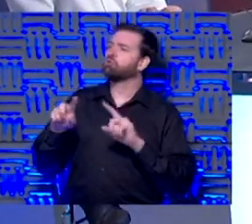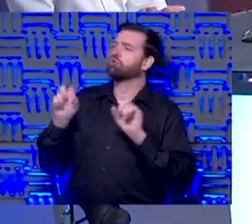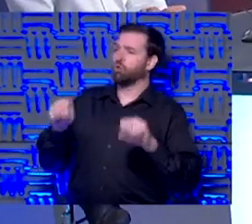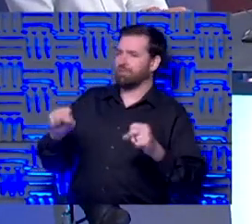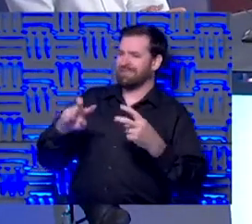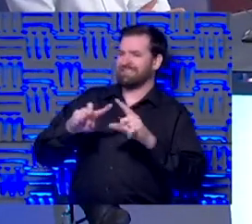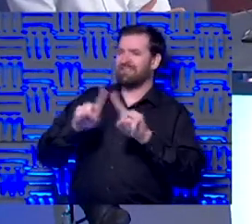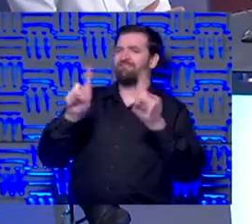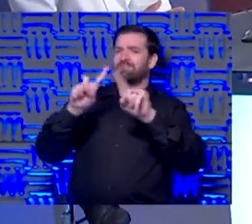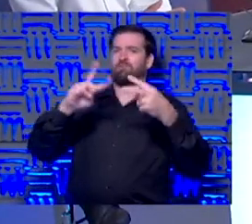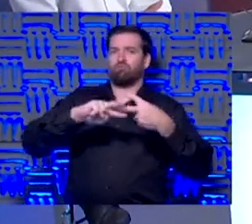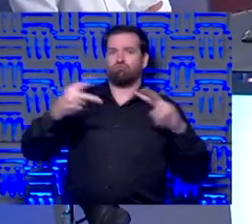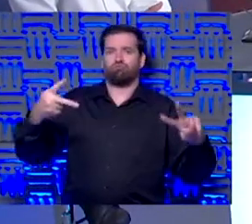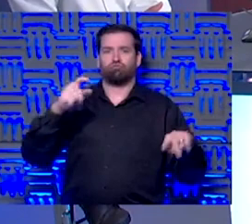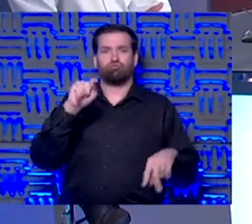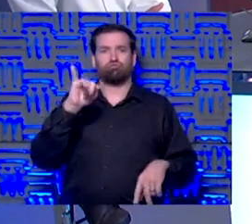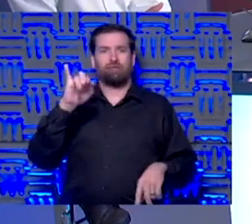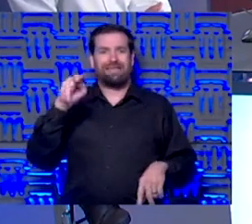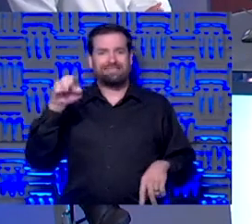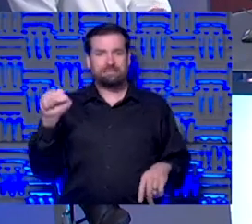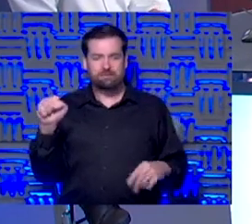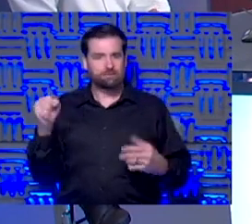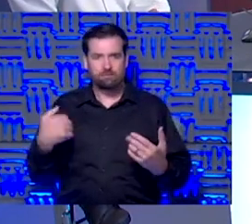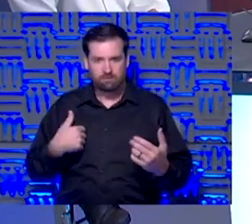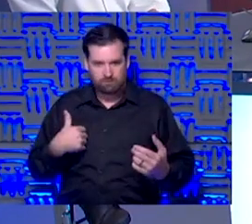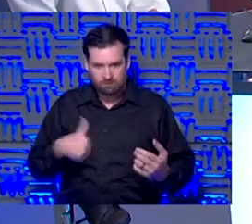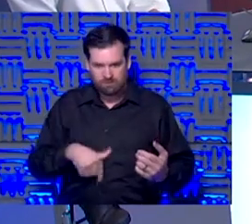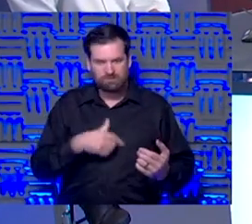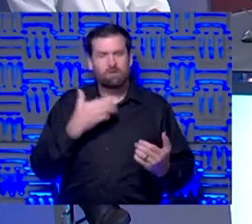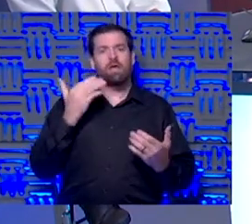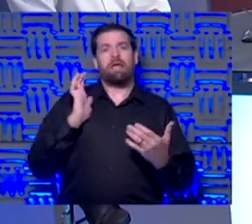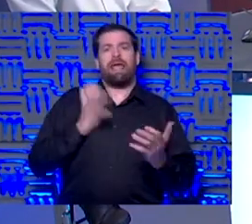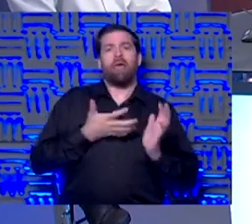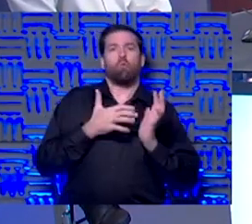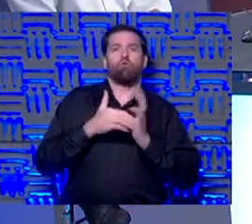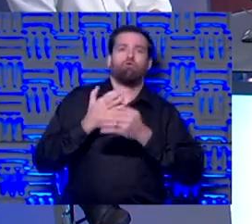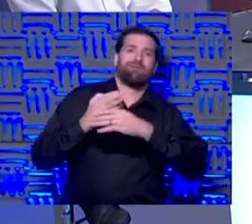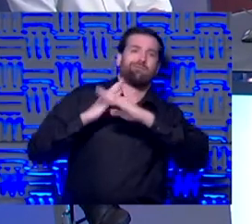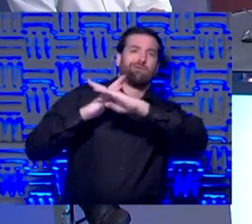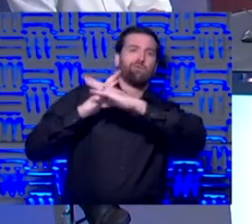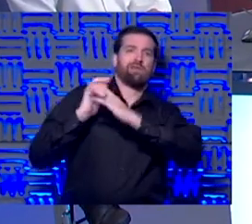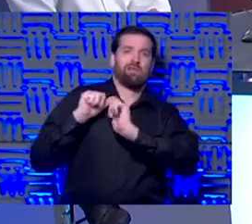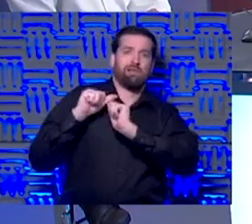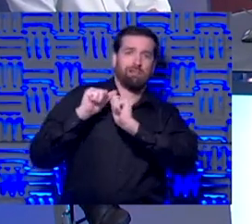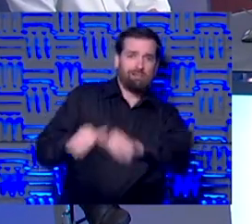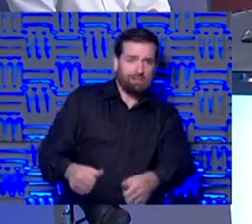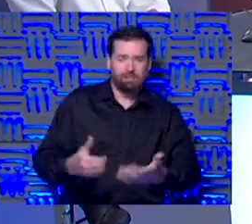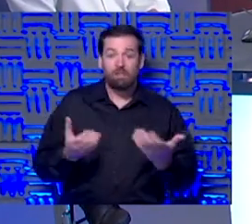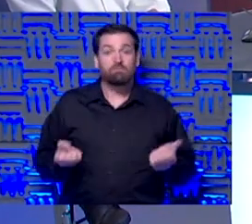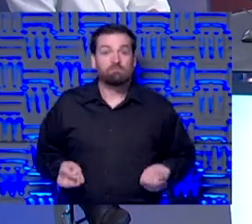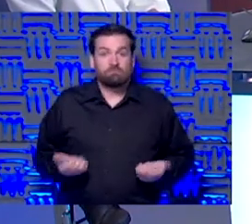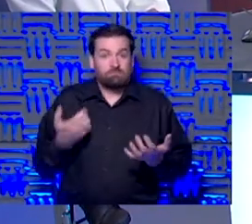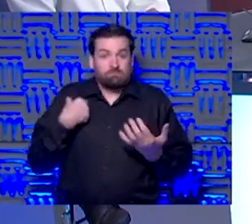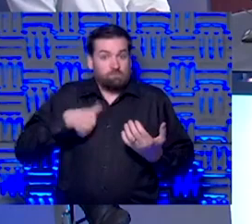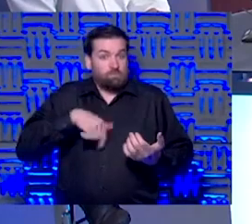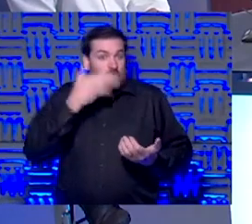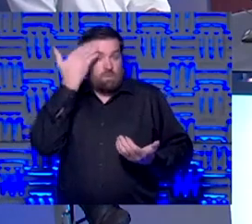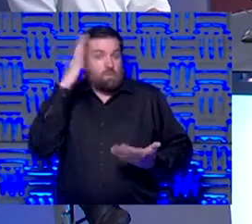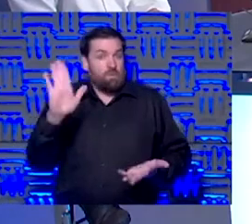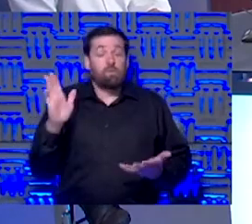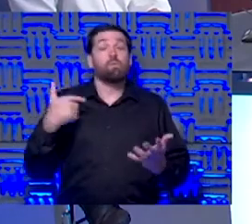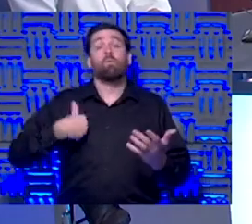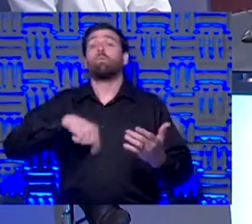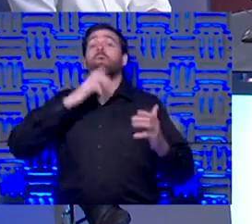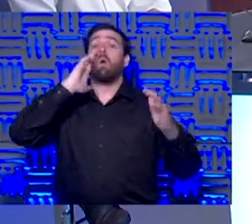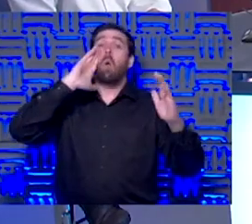We don't know the whole detail about that. We don't even know how well our immunity lasts, how long, or how protective it is. Yeah. We think it is. We're